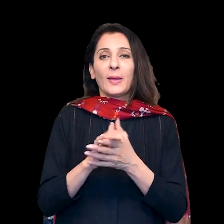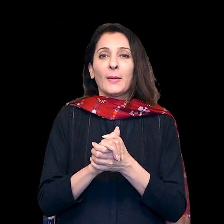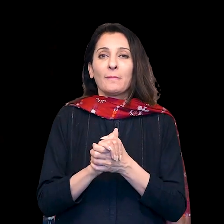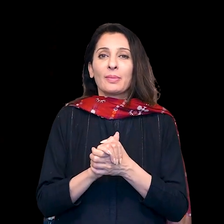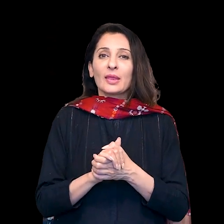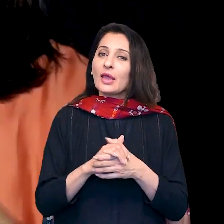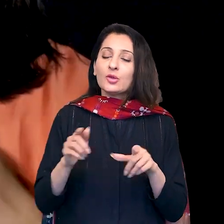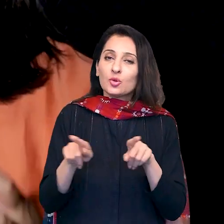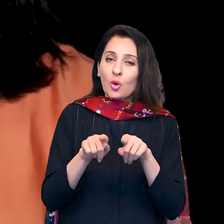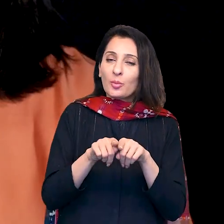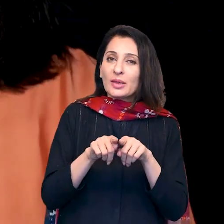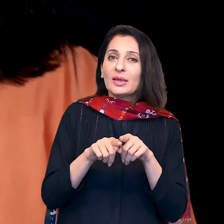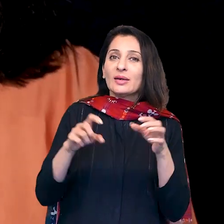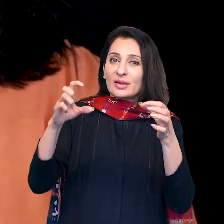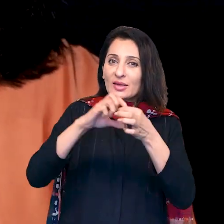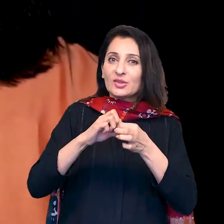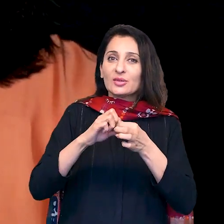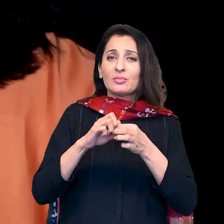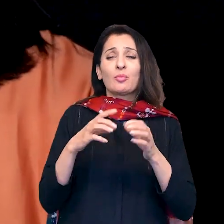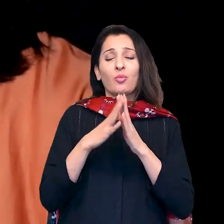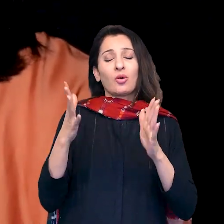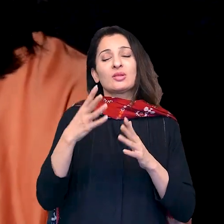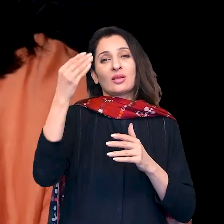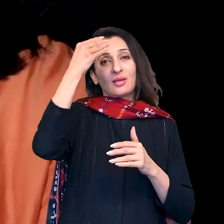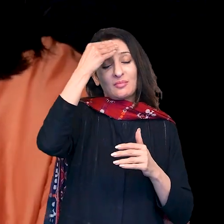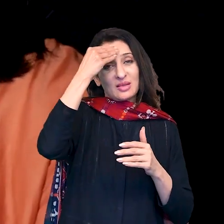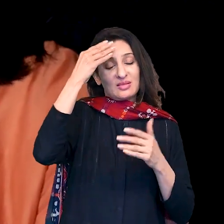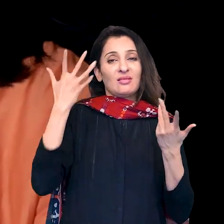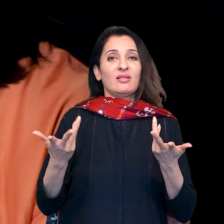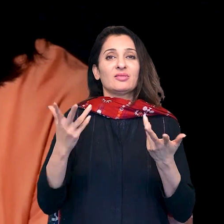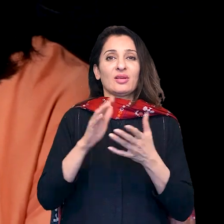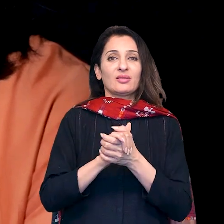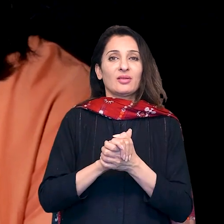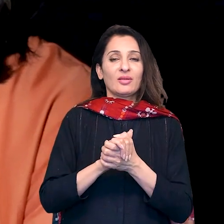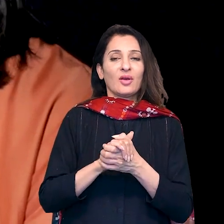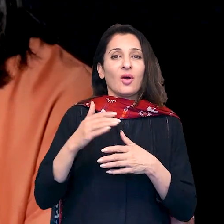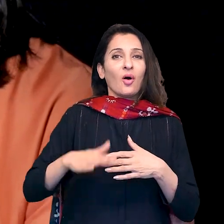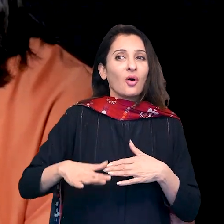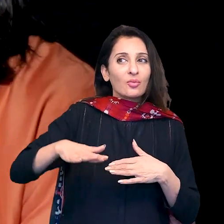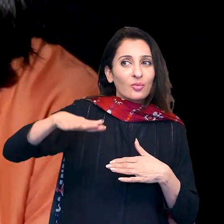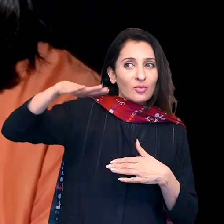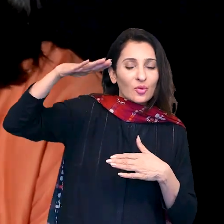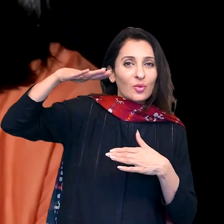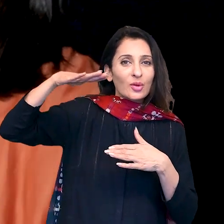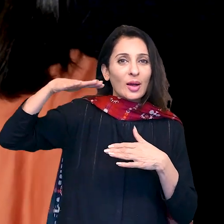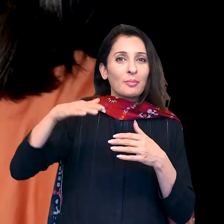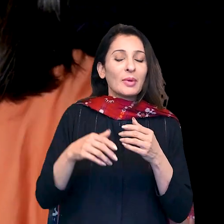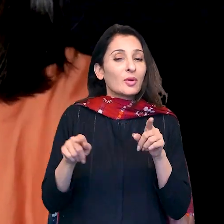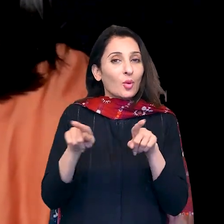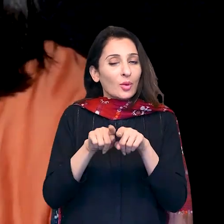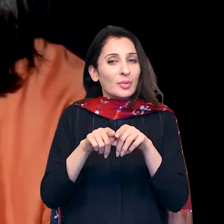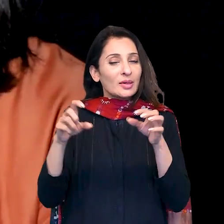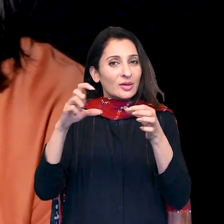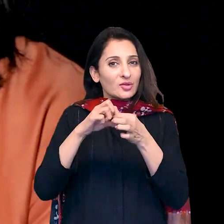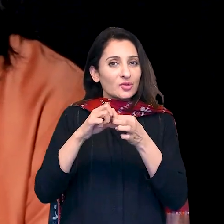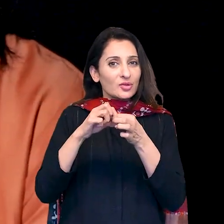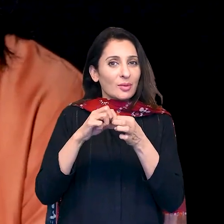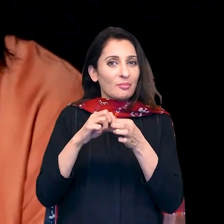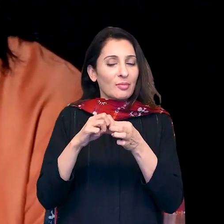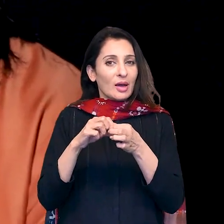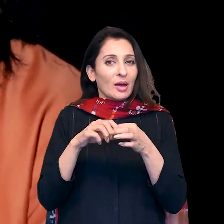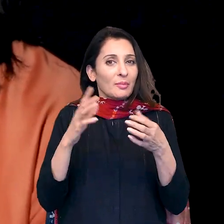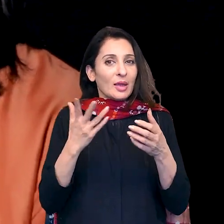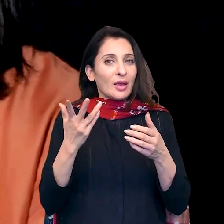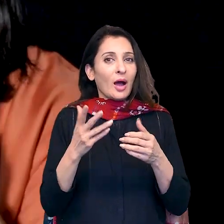problems personally. I think growing up we also start fantasizing what kind of a relationship we want, and some movies have not helped